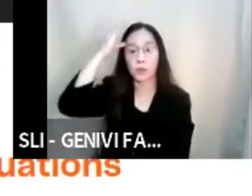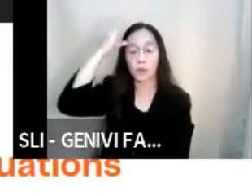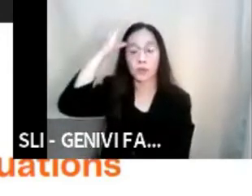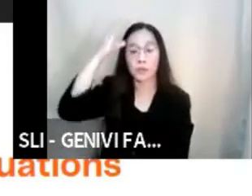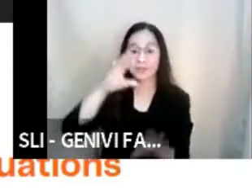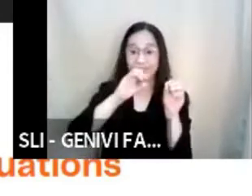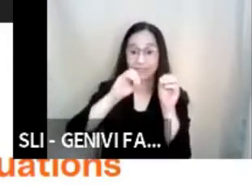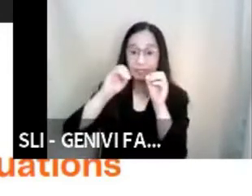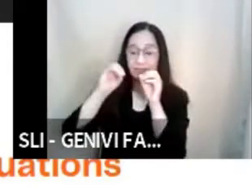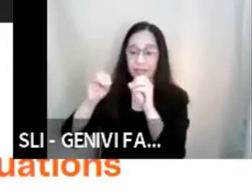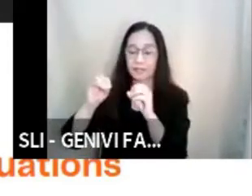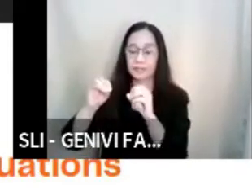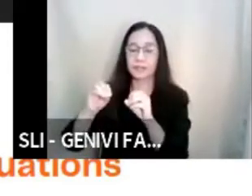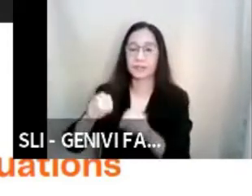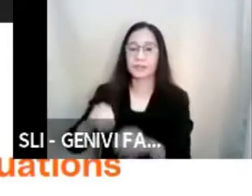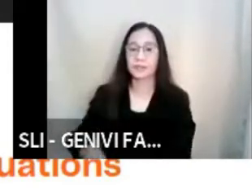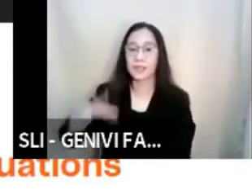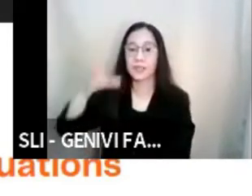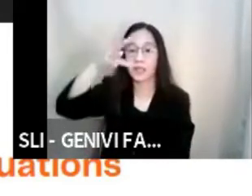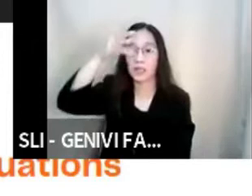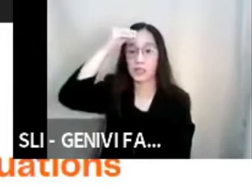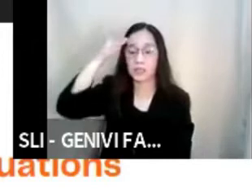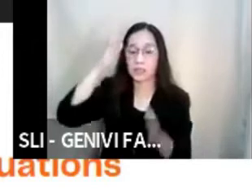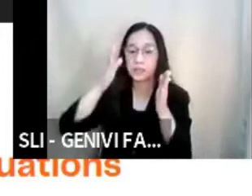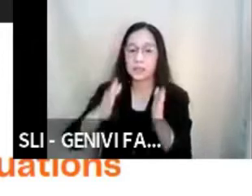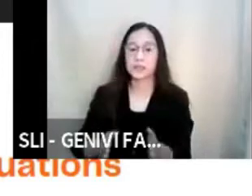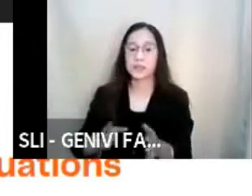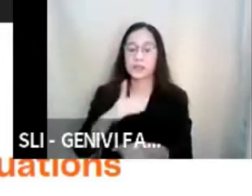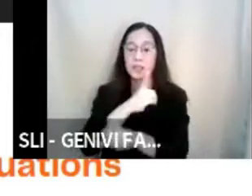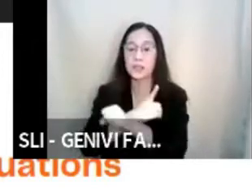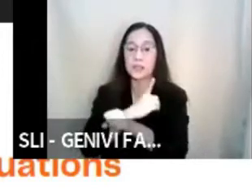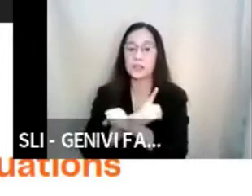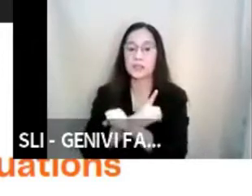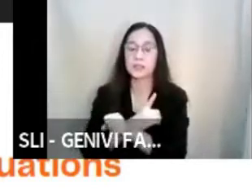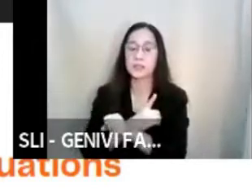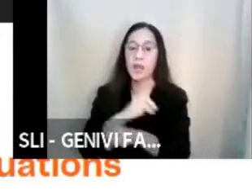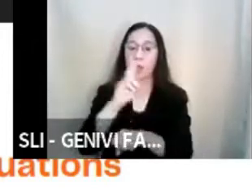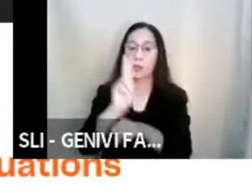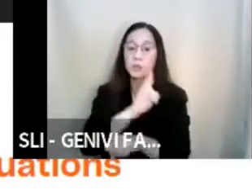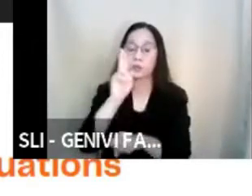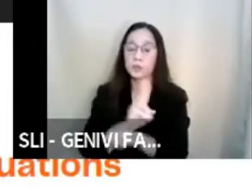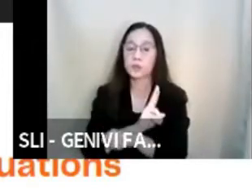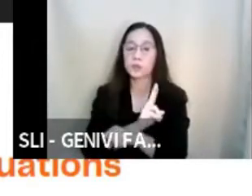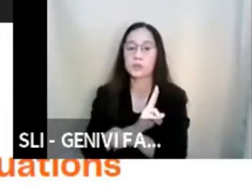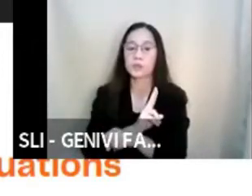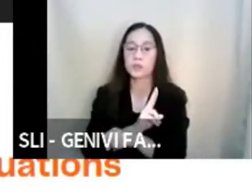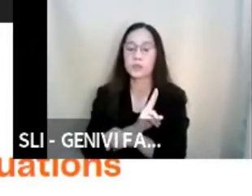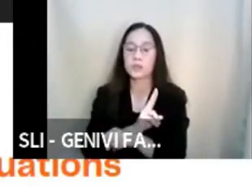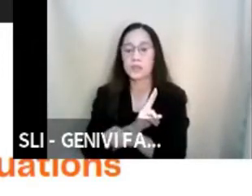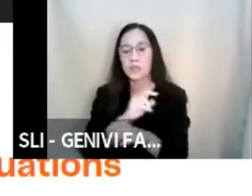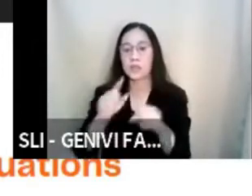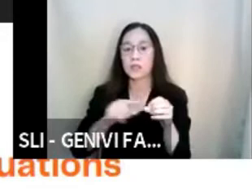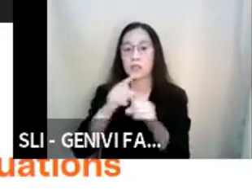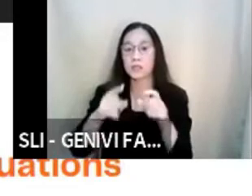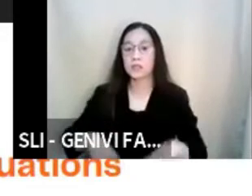teaching our learners with disabilities the skills is yung application of the skills in real life situations. Dapat